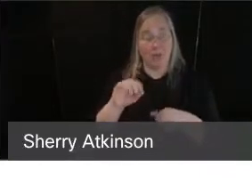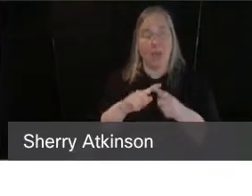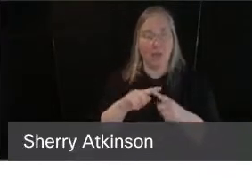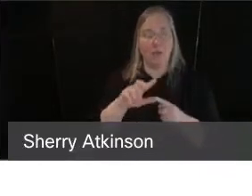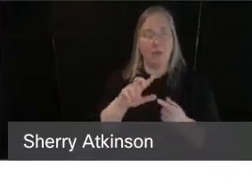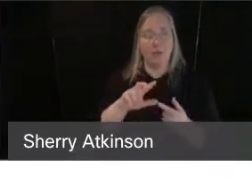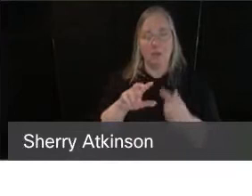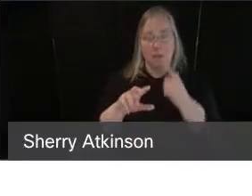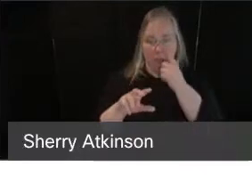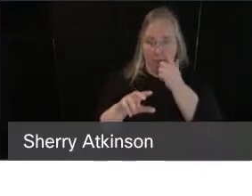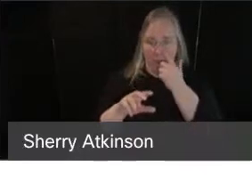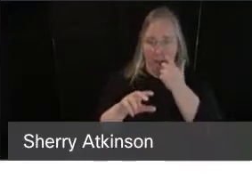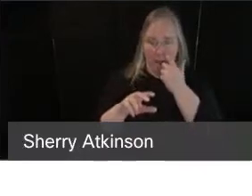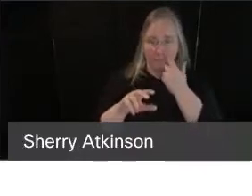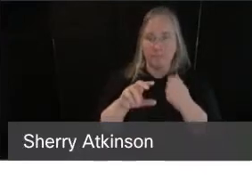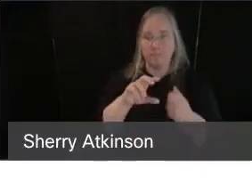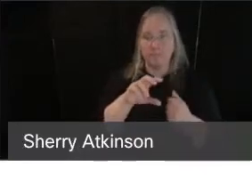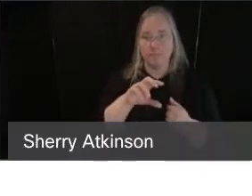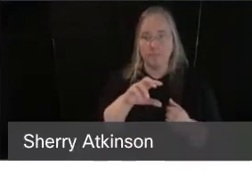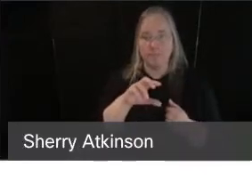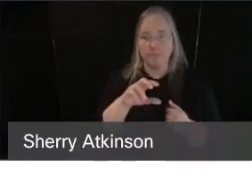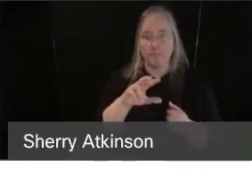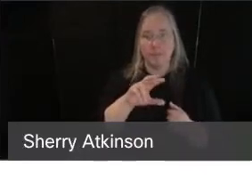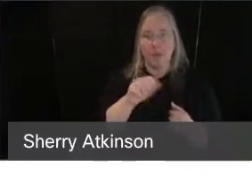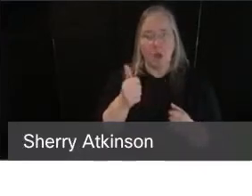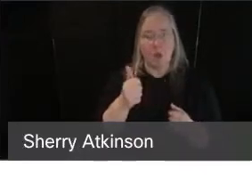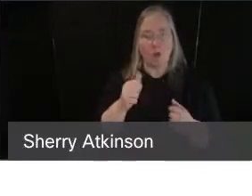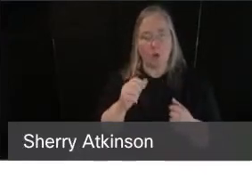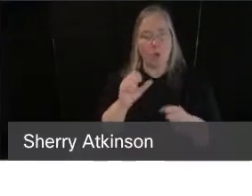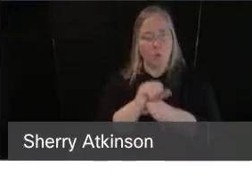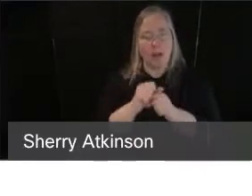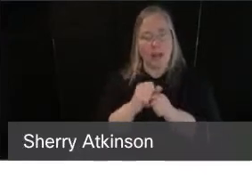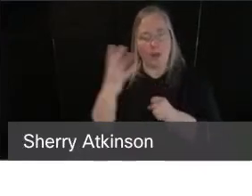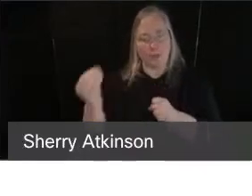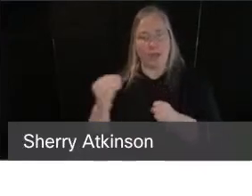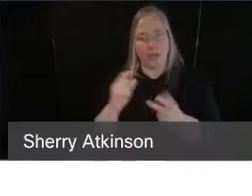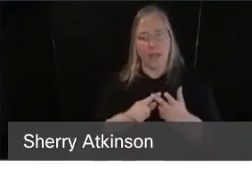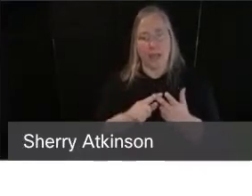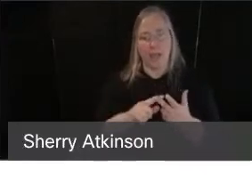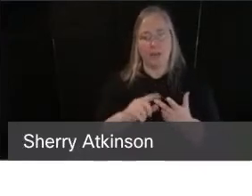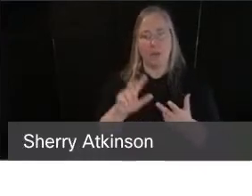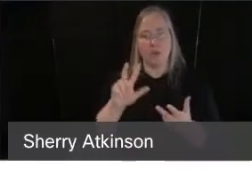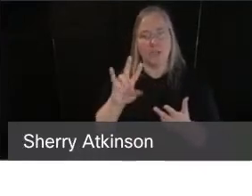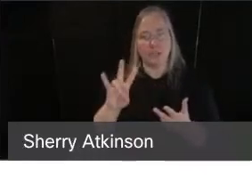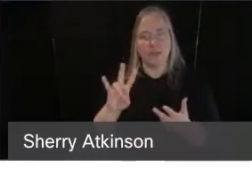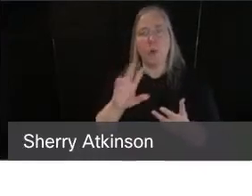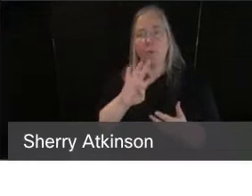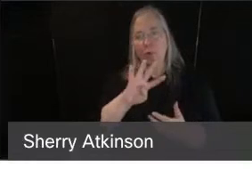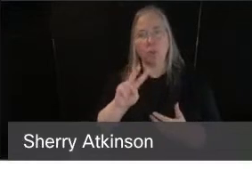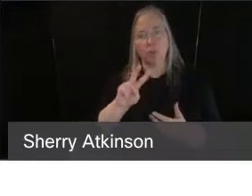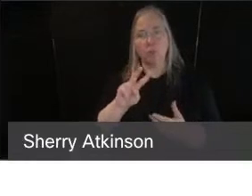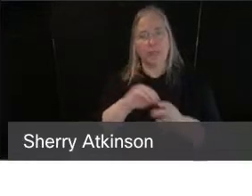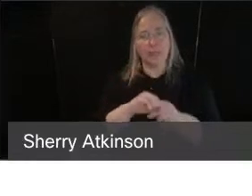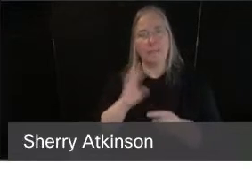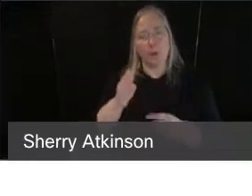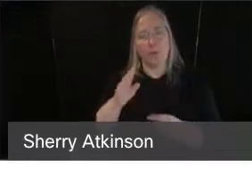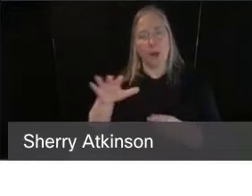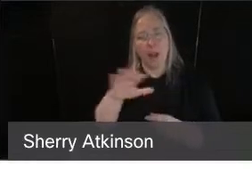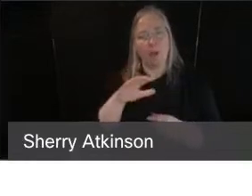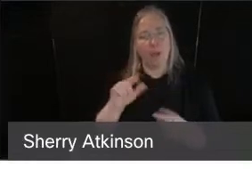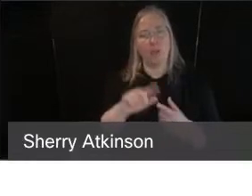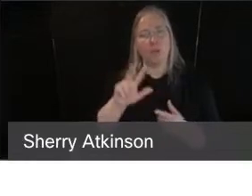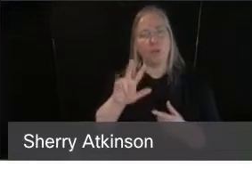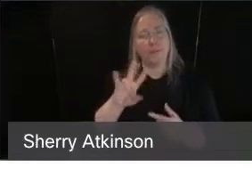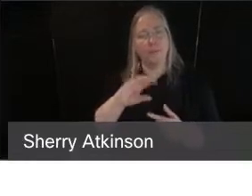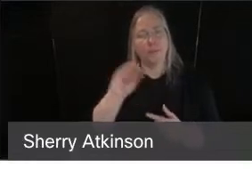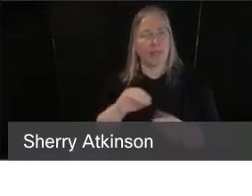about 37% work in the DC suburbs. So what's really important to note here